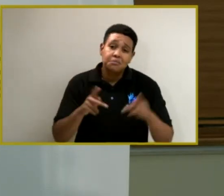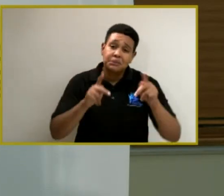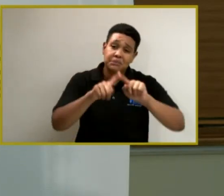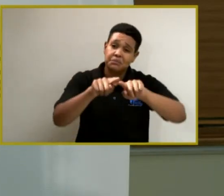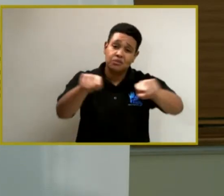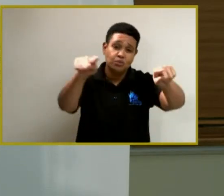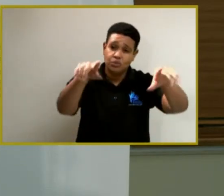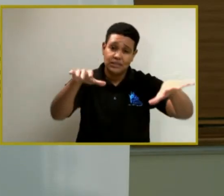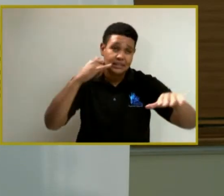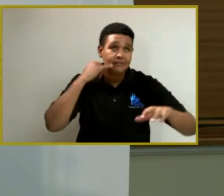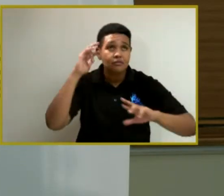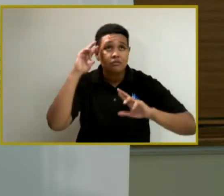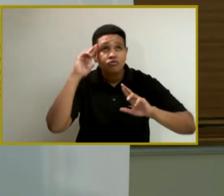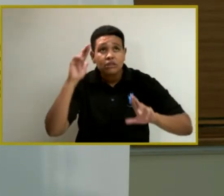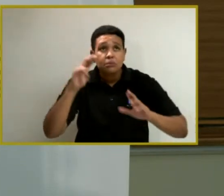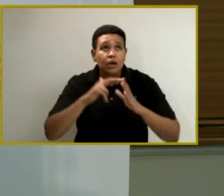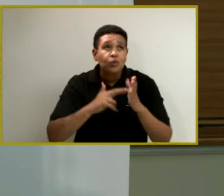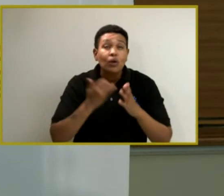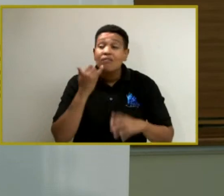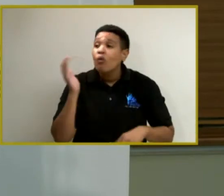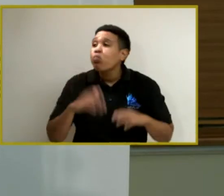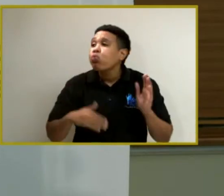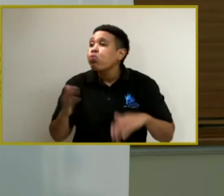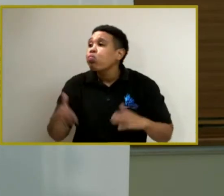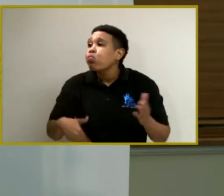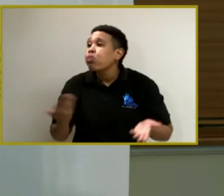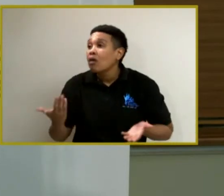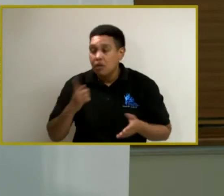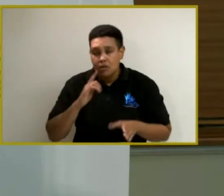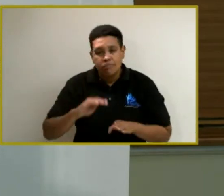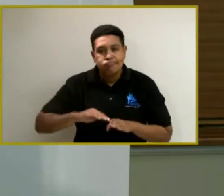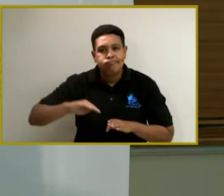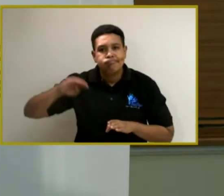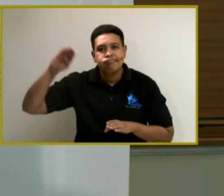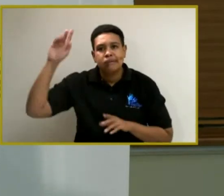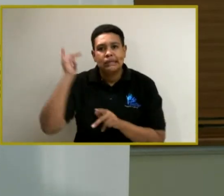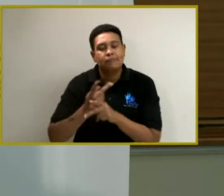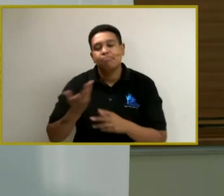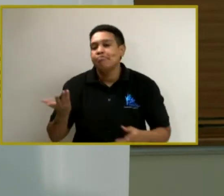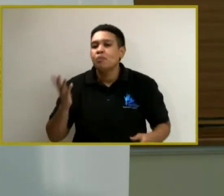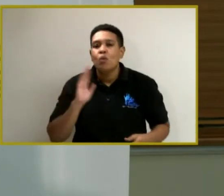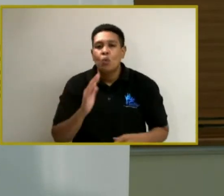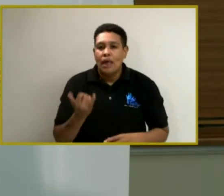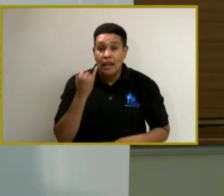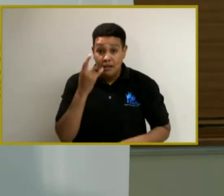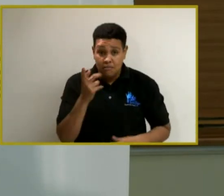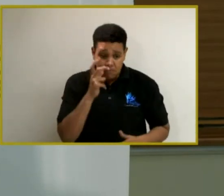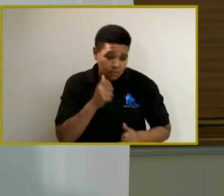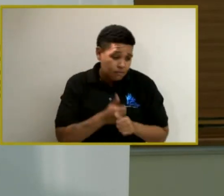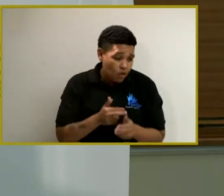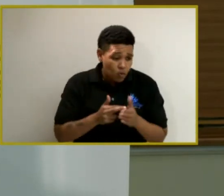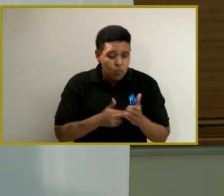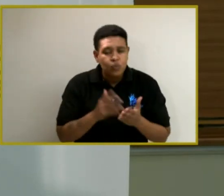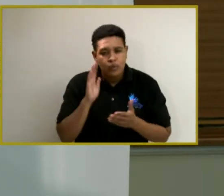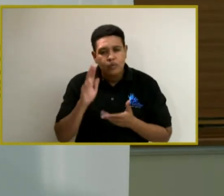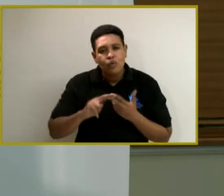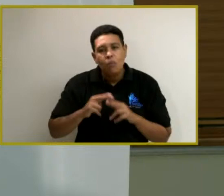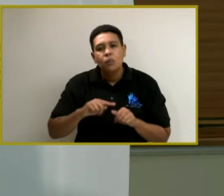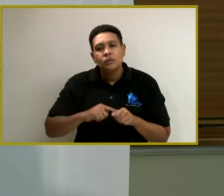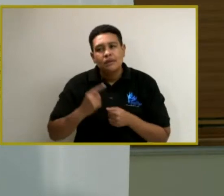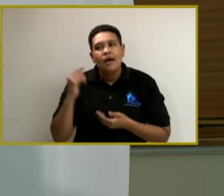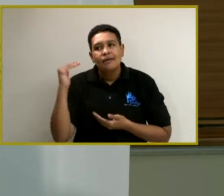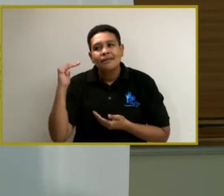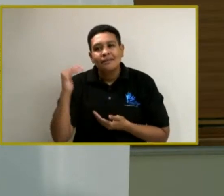population, how long it is that this this surge goes on, and how long does it take for the numbers to go down.